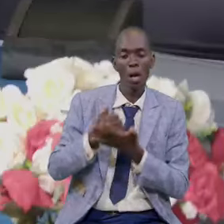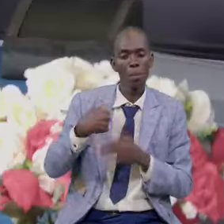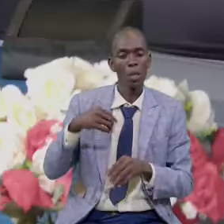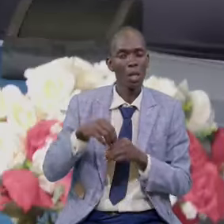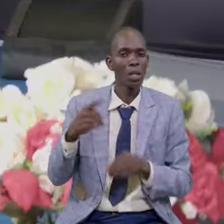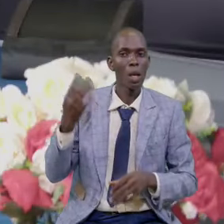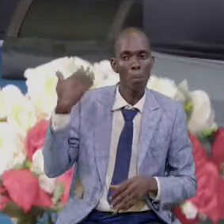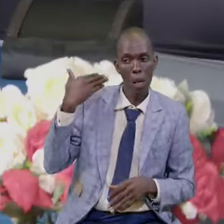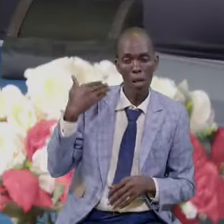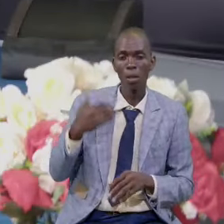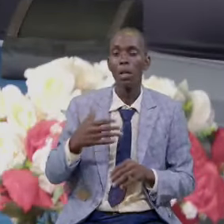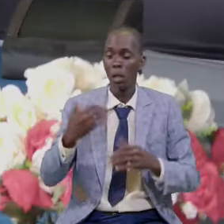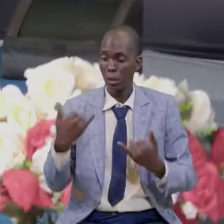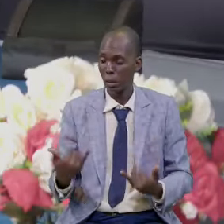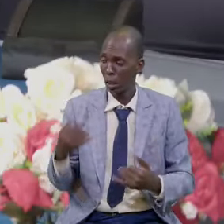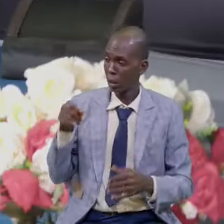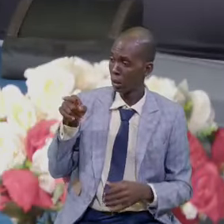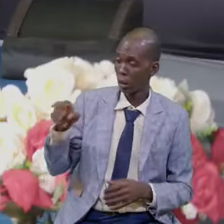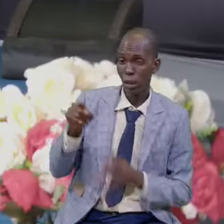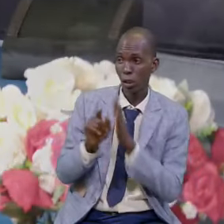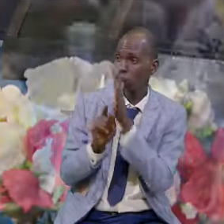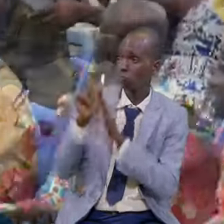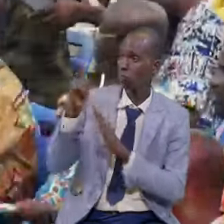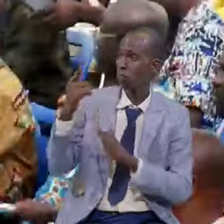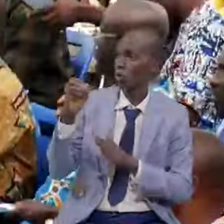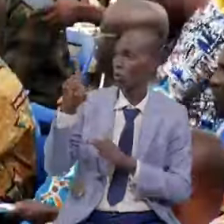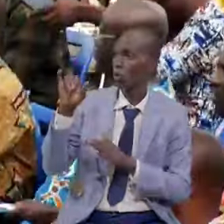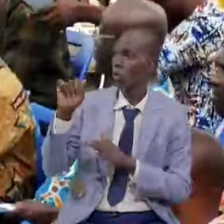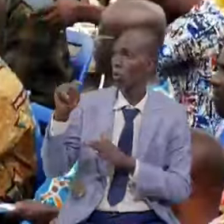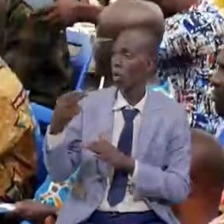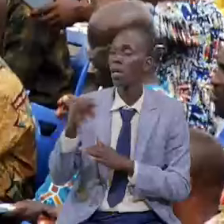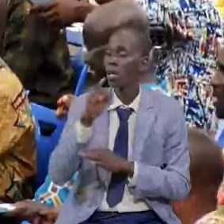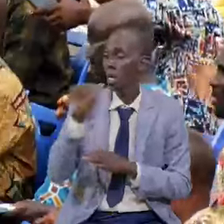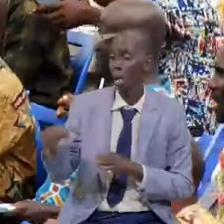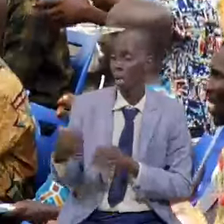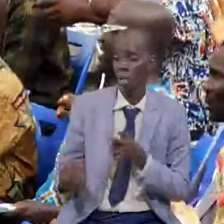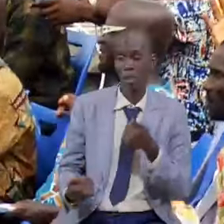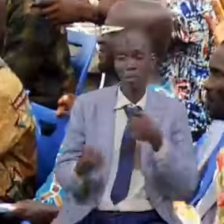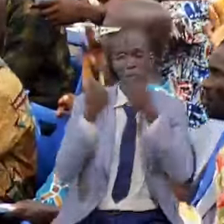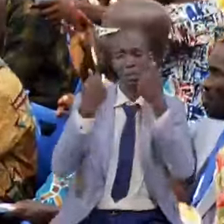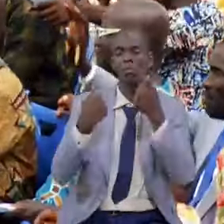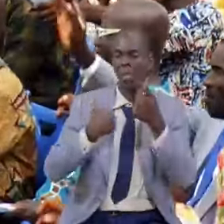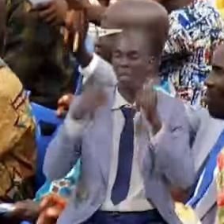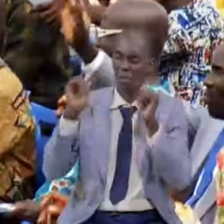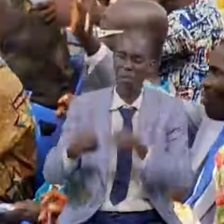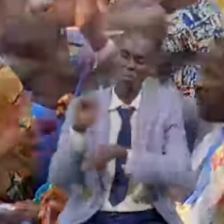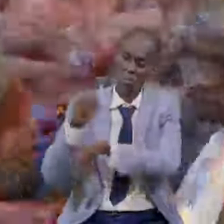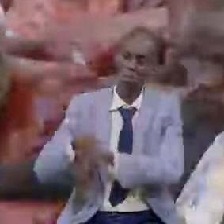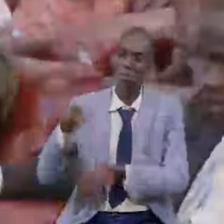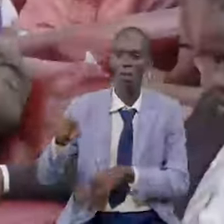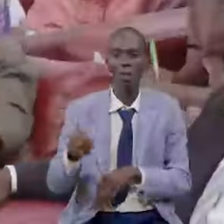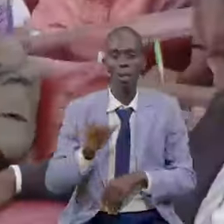has come. I will do this one. I see you doing it. I said, I see you doing